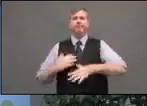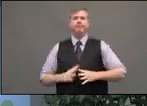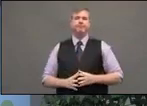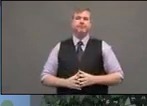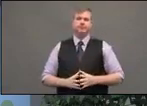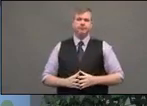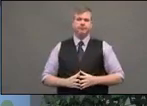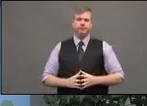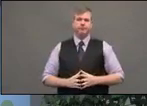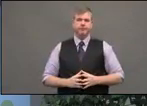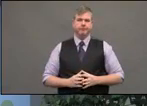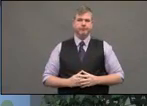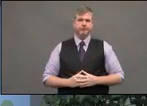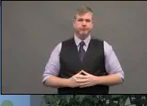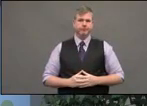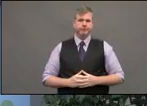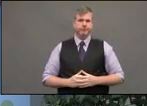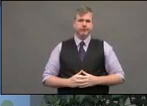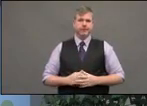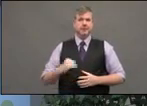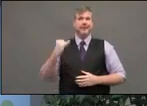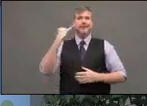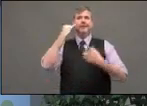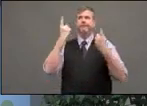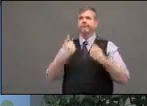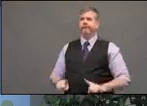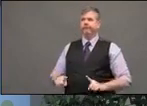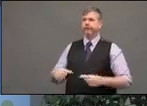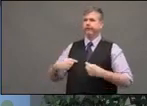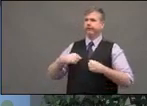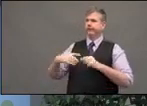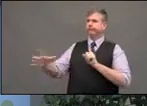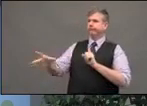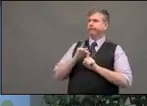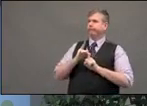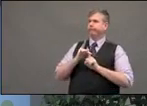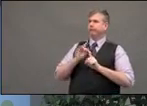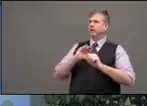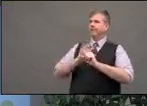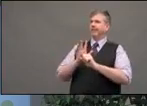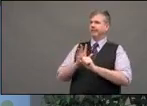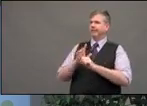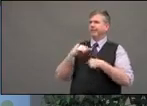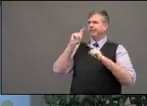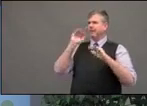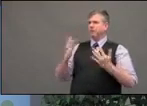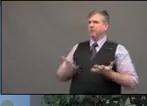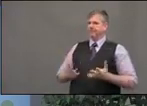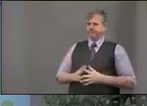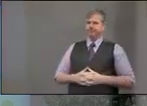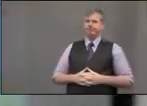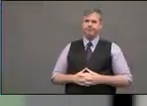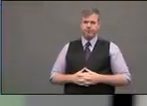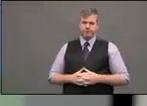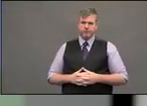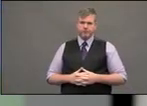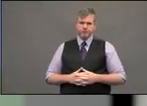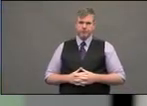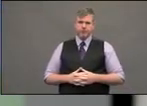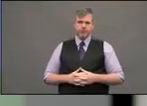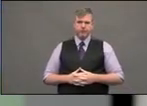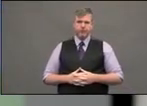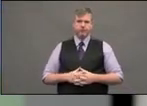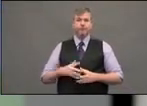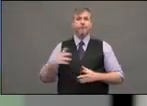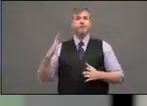first ask of you is pick up the phone if we call. And you might know it's us calling. It may read California COVID team or come from